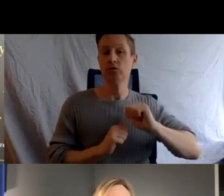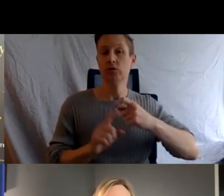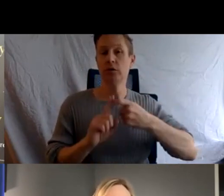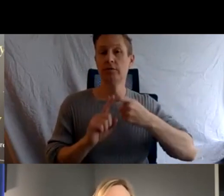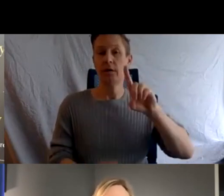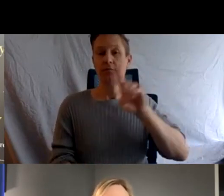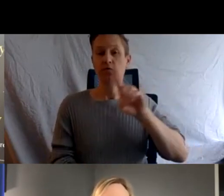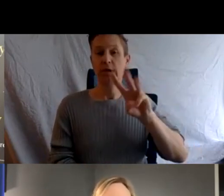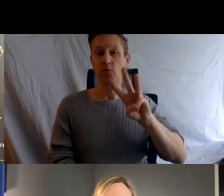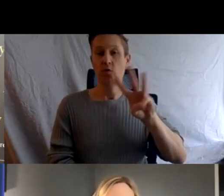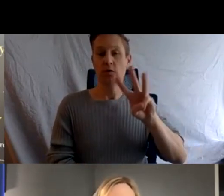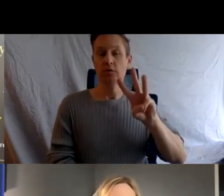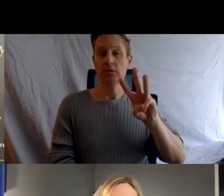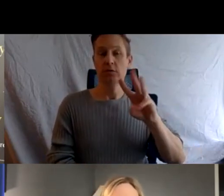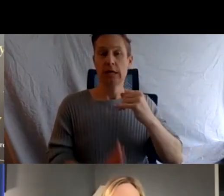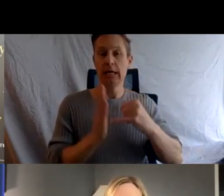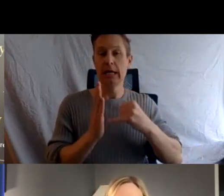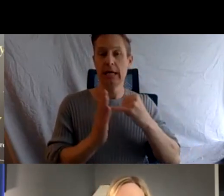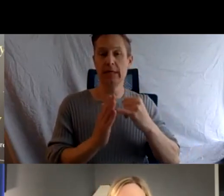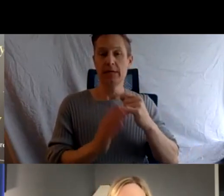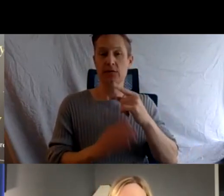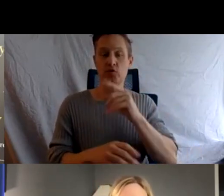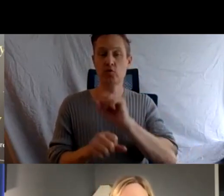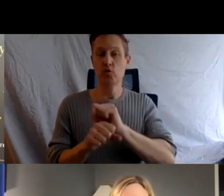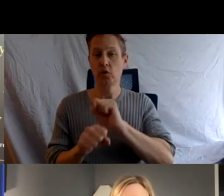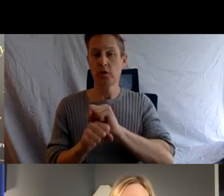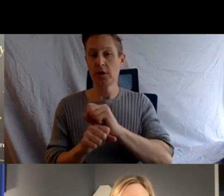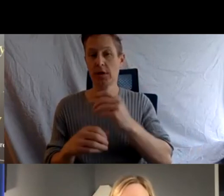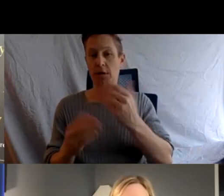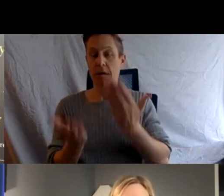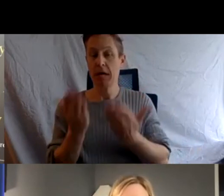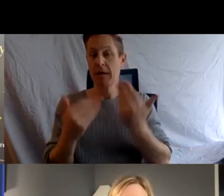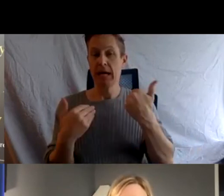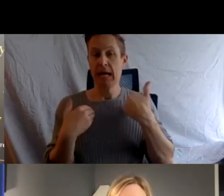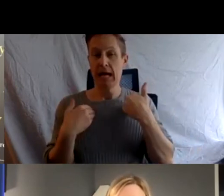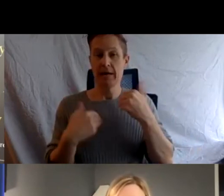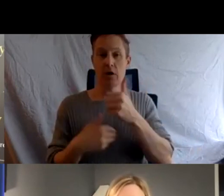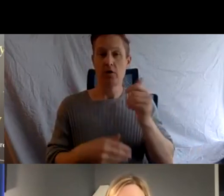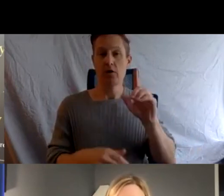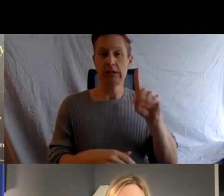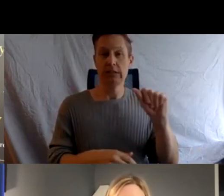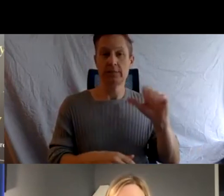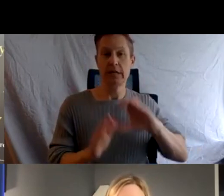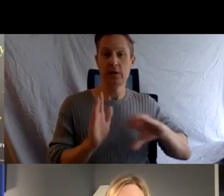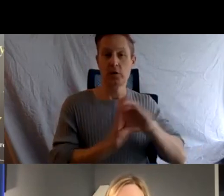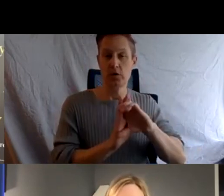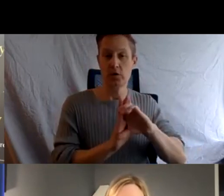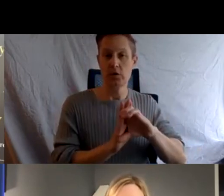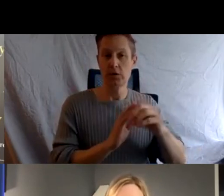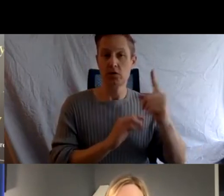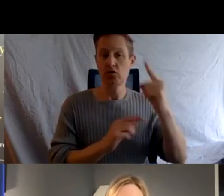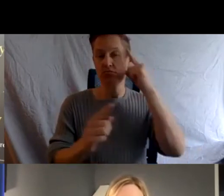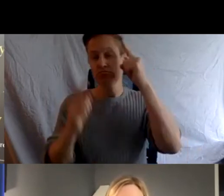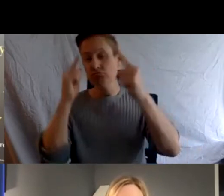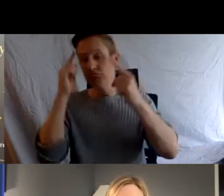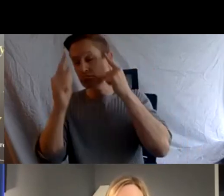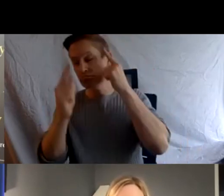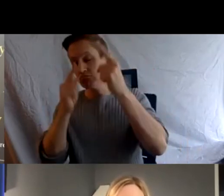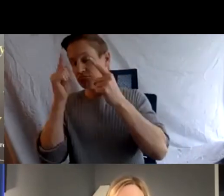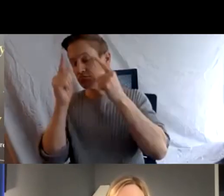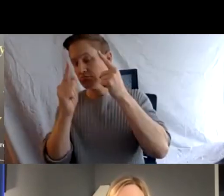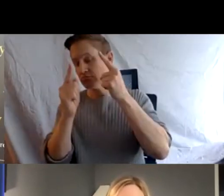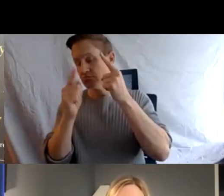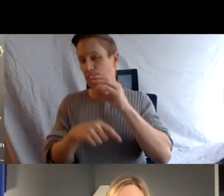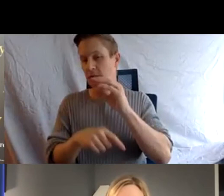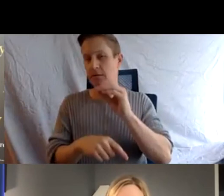or anywhere else that you would be working on that may have some other disabled characters? Are you thinking about it? Are you like